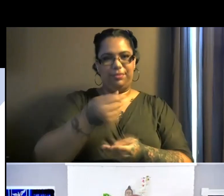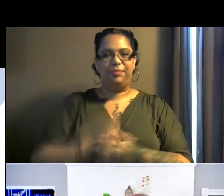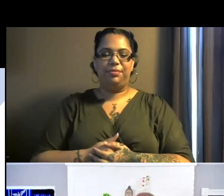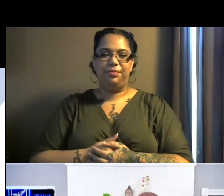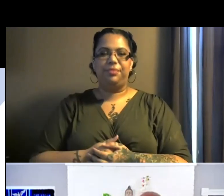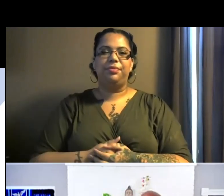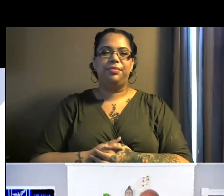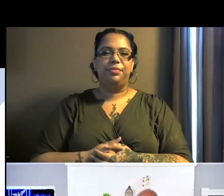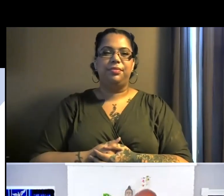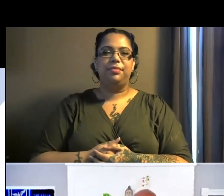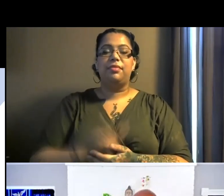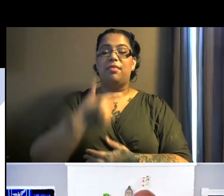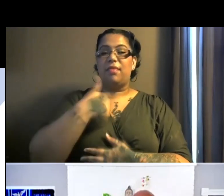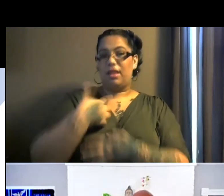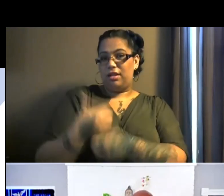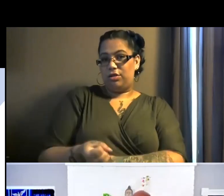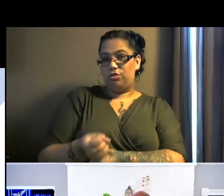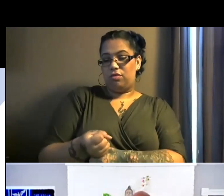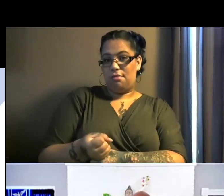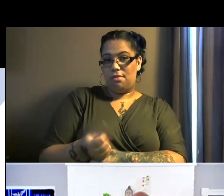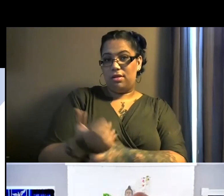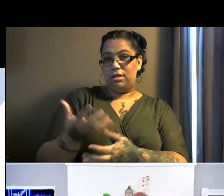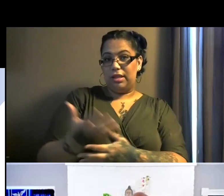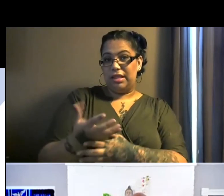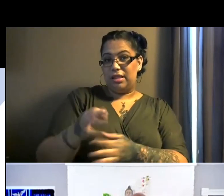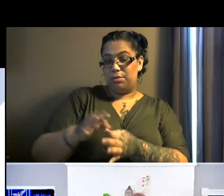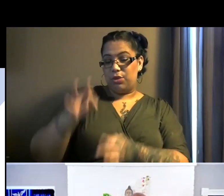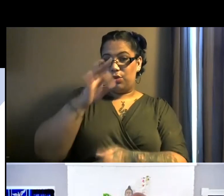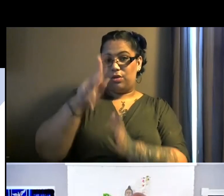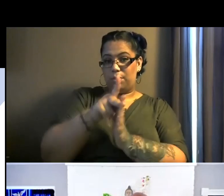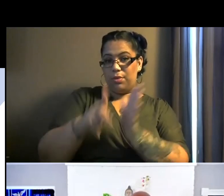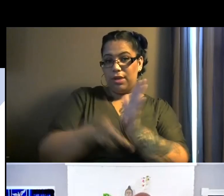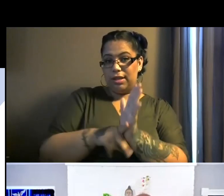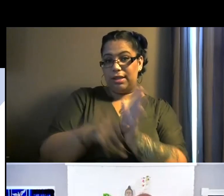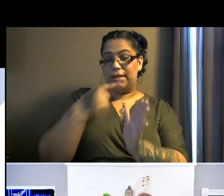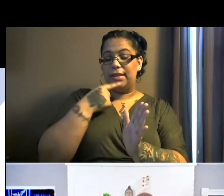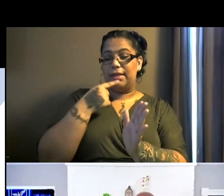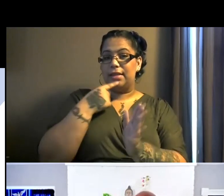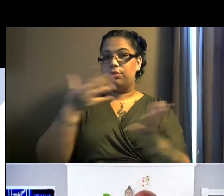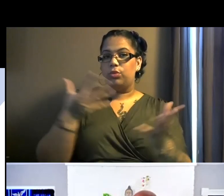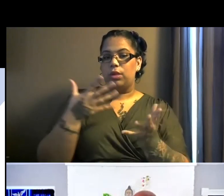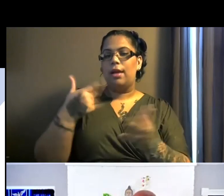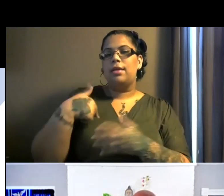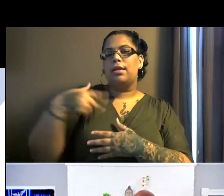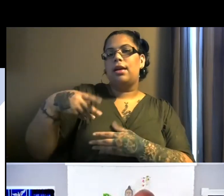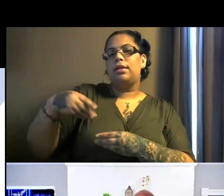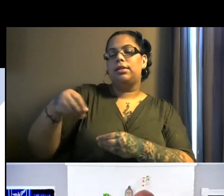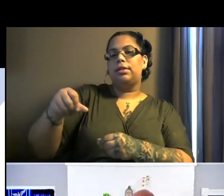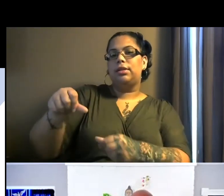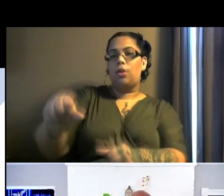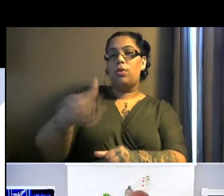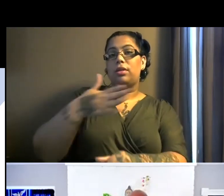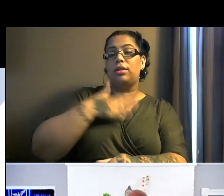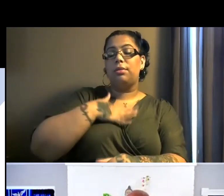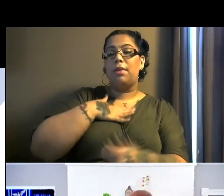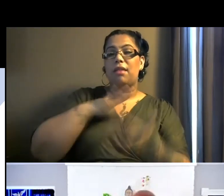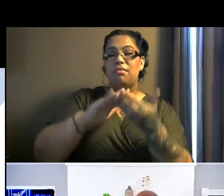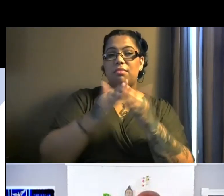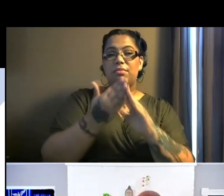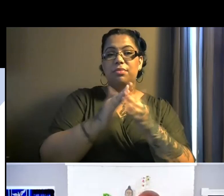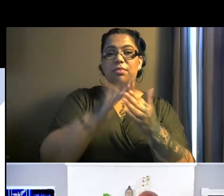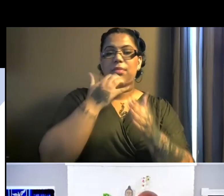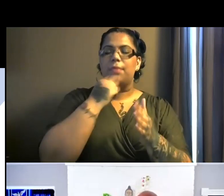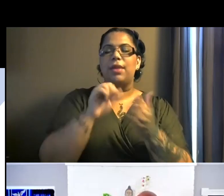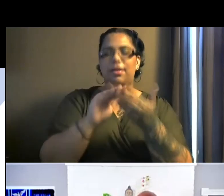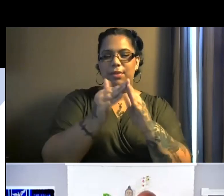circulation. I trust in the spiritual principle that says, as I sow into my